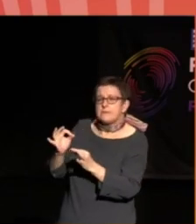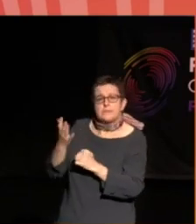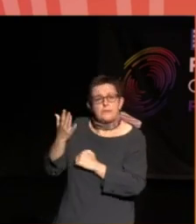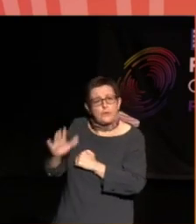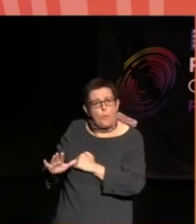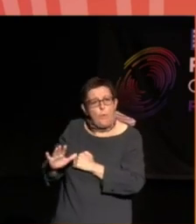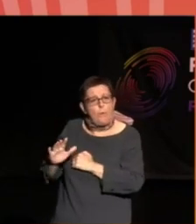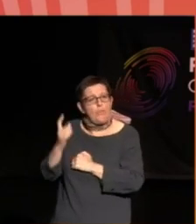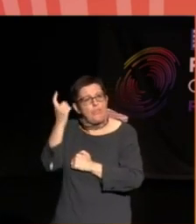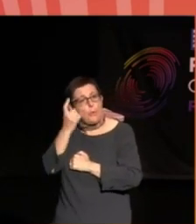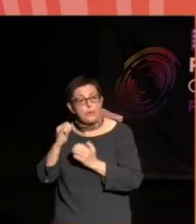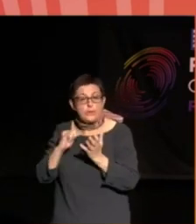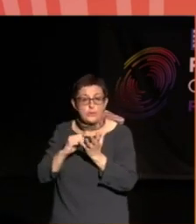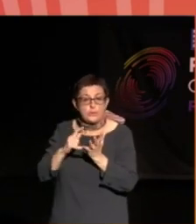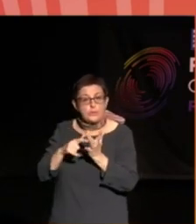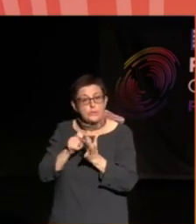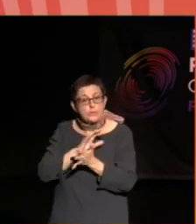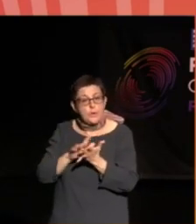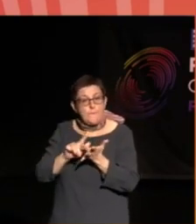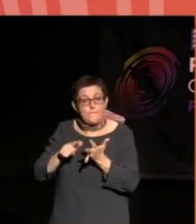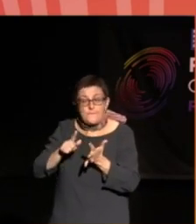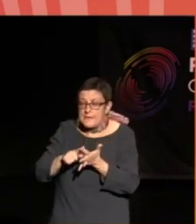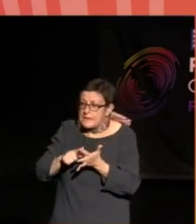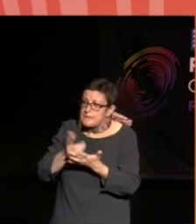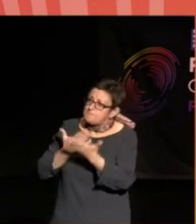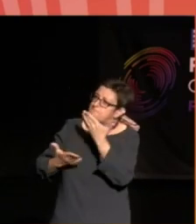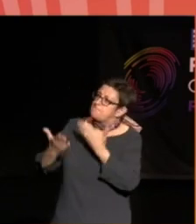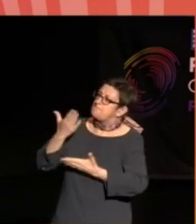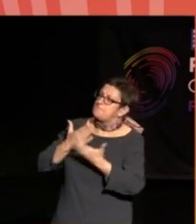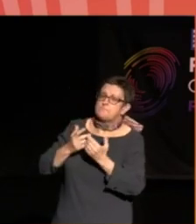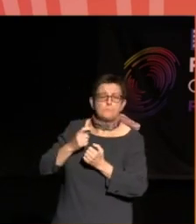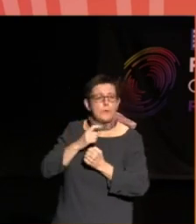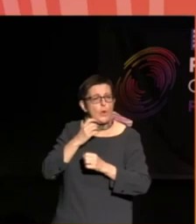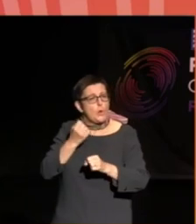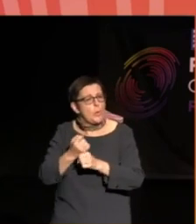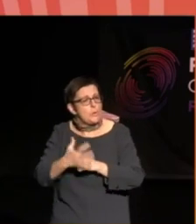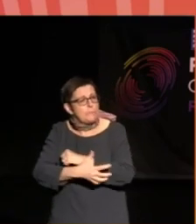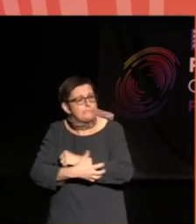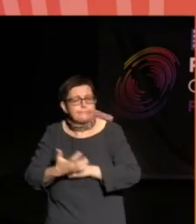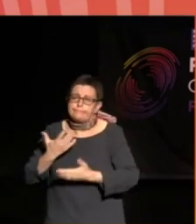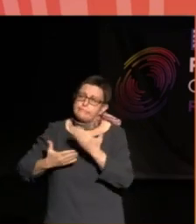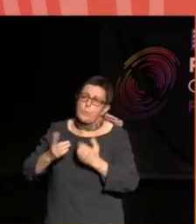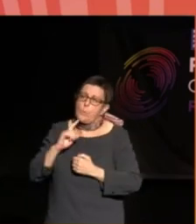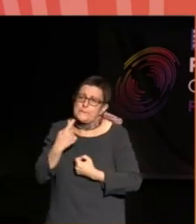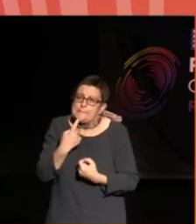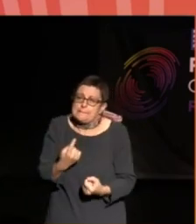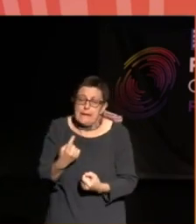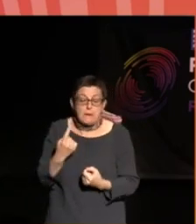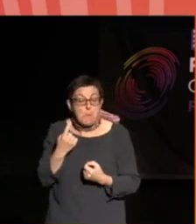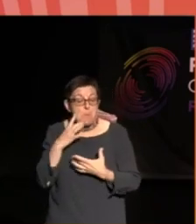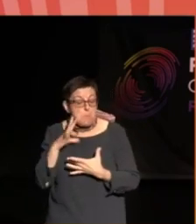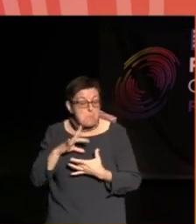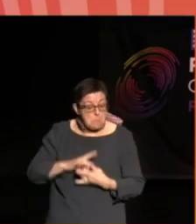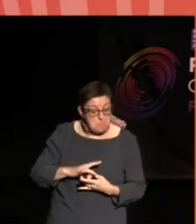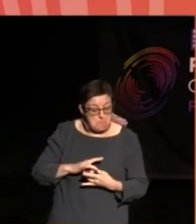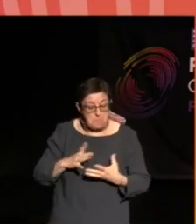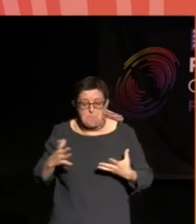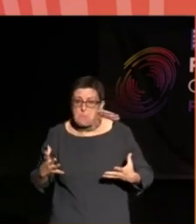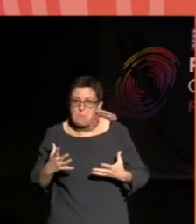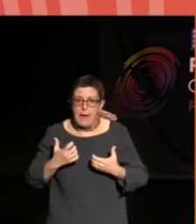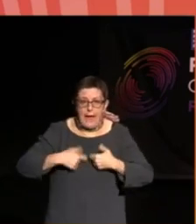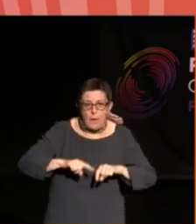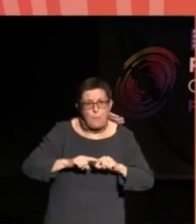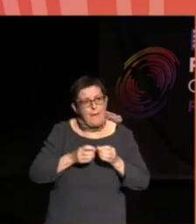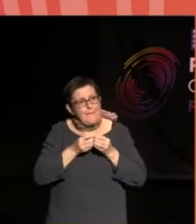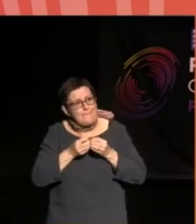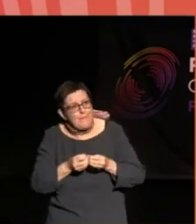Gordon said then, and how anything that he said might relate to your expertise around convenience fashion, values in supply